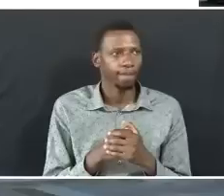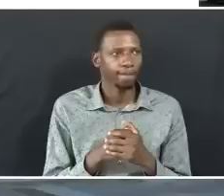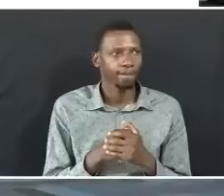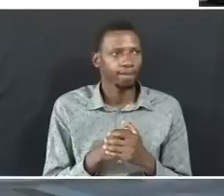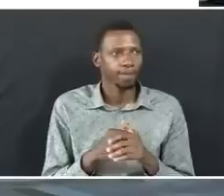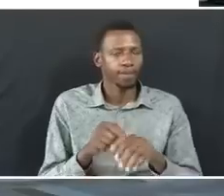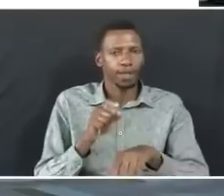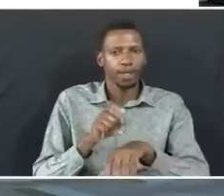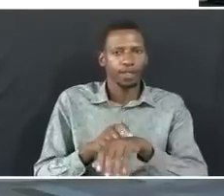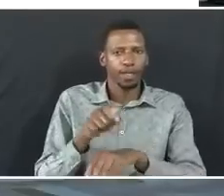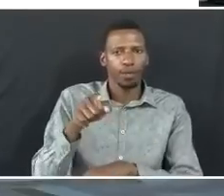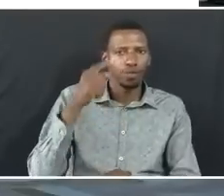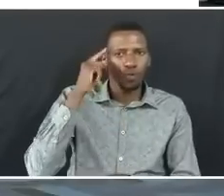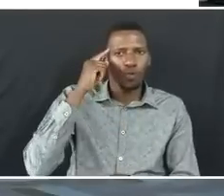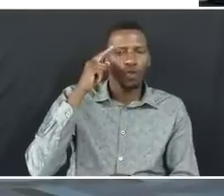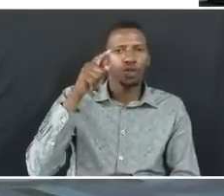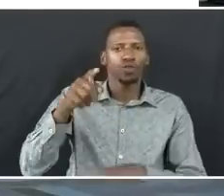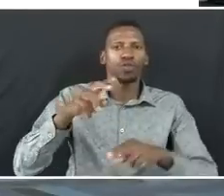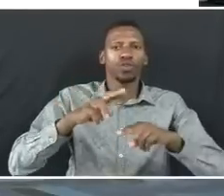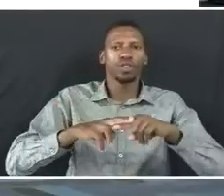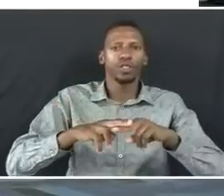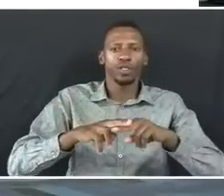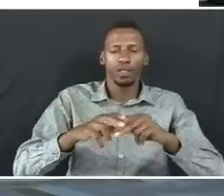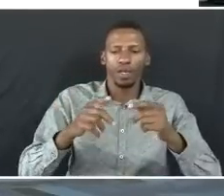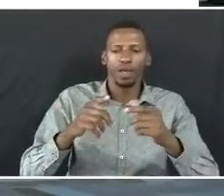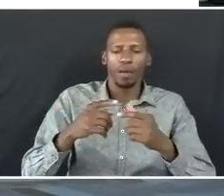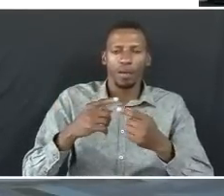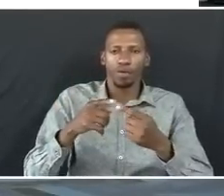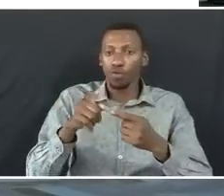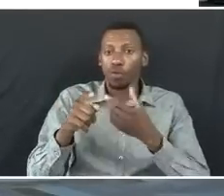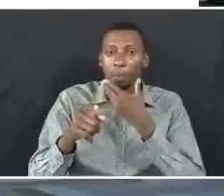So when you think you're seated here and you have a mpango wa kando,